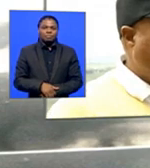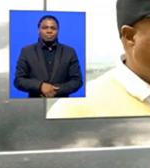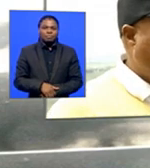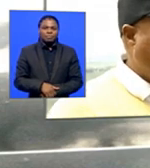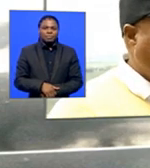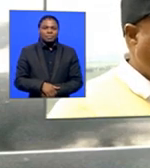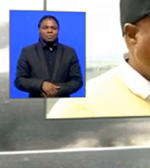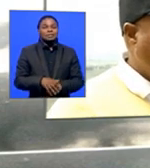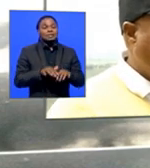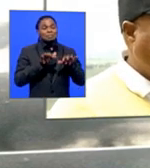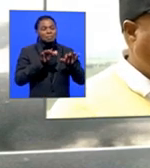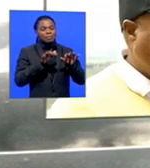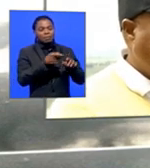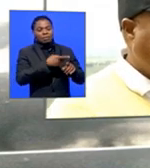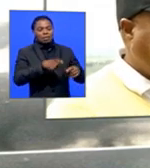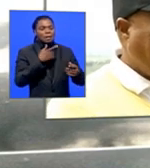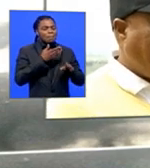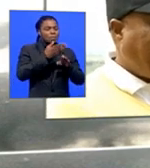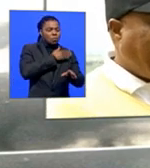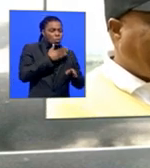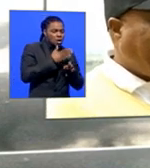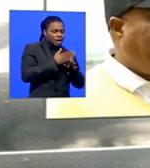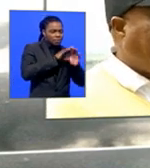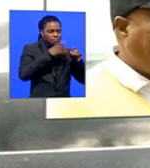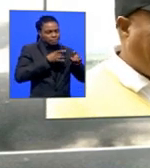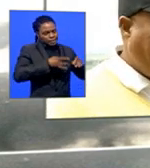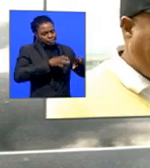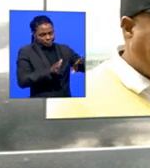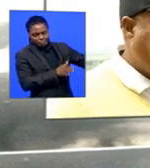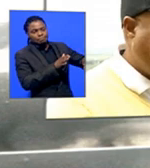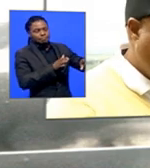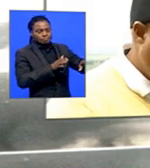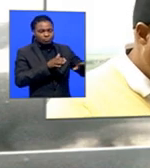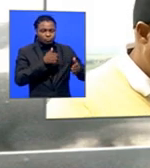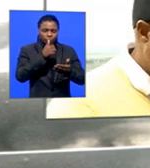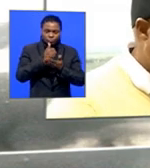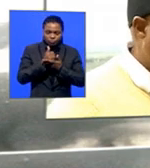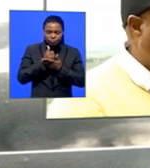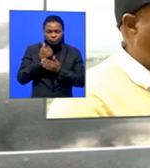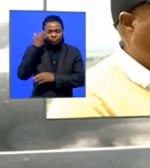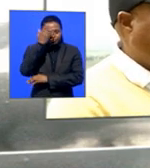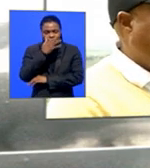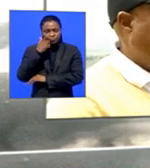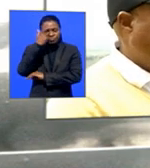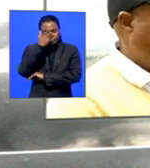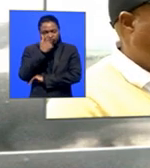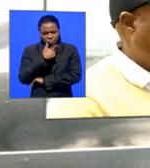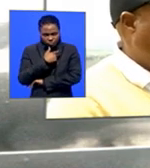so abantu yonke into bebeyenza ngaphambili bayayiyeka bahlale phansi bazole,